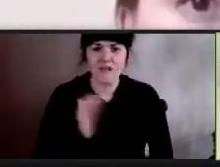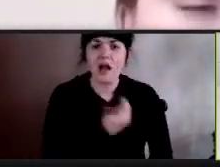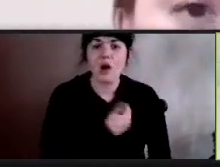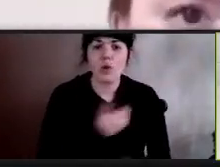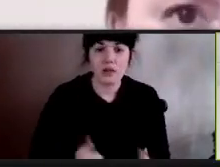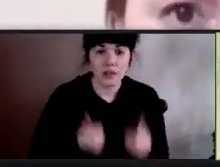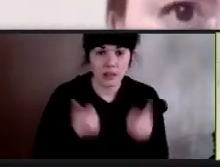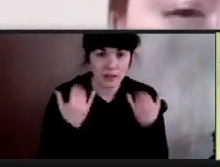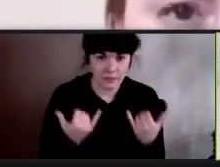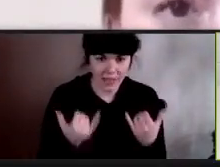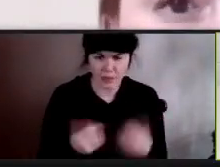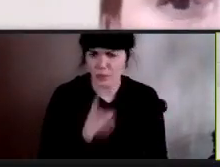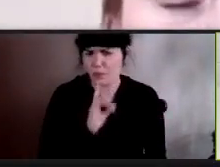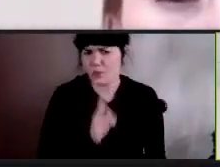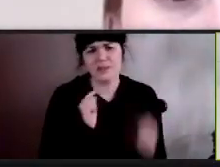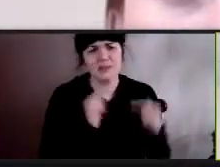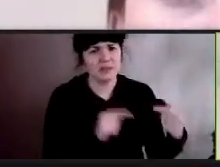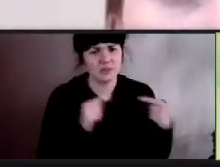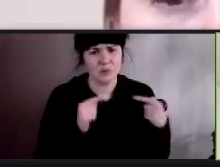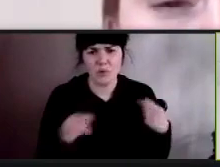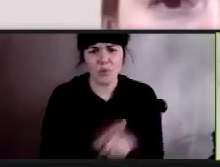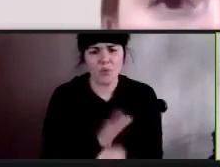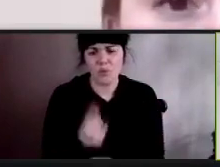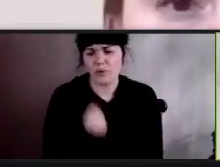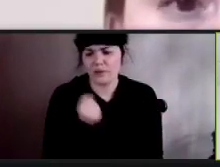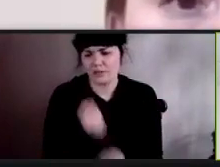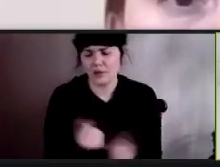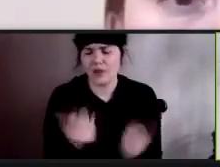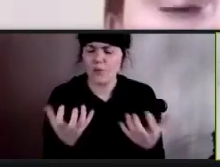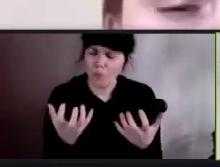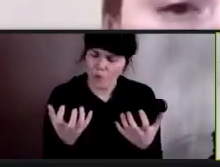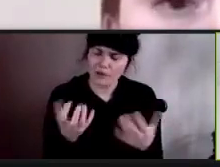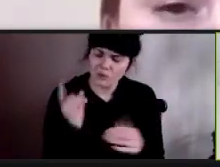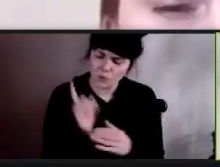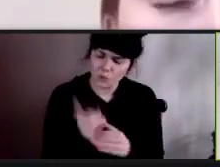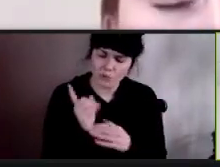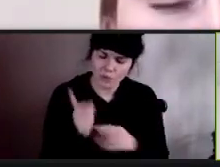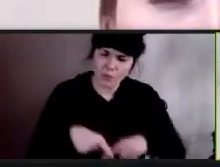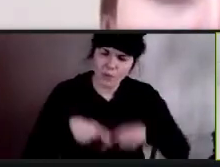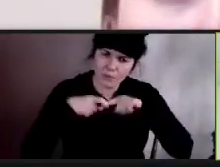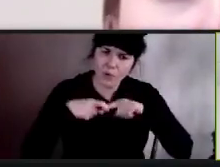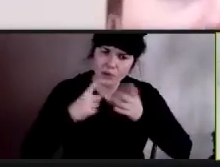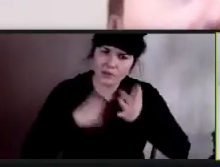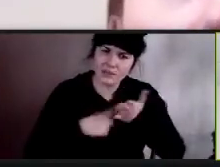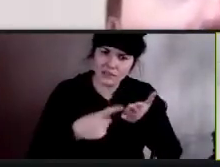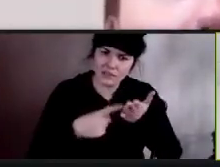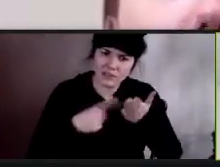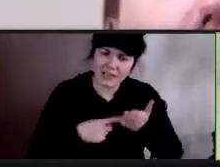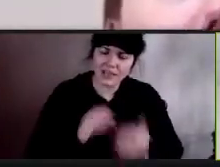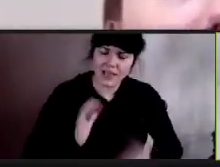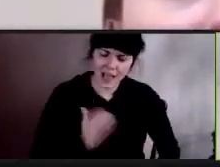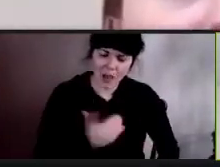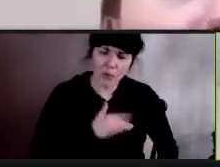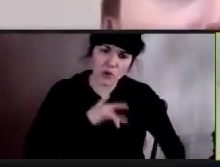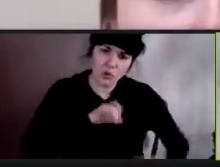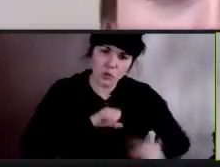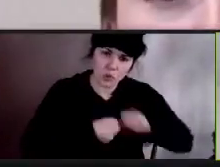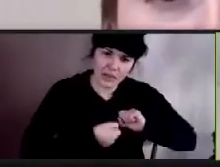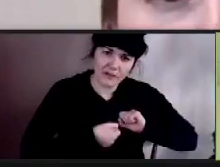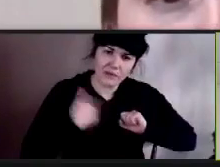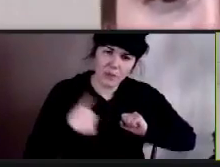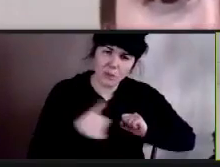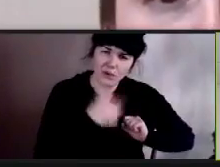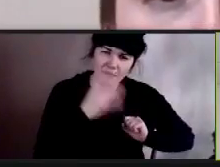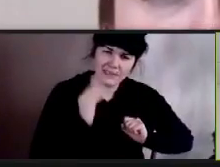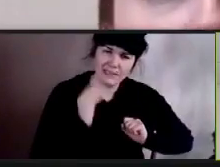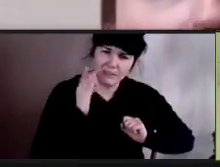It's been a year, and I do want to take a moment and pause and discuss the grief that we've been through. And I want to think about a way that we can kind of